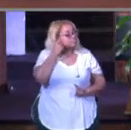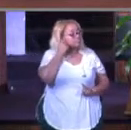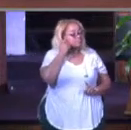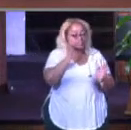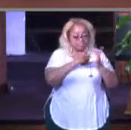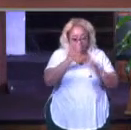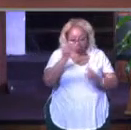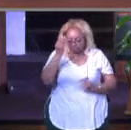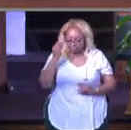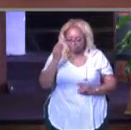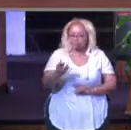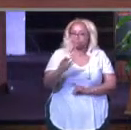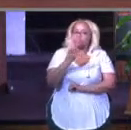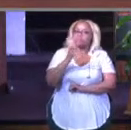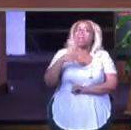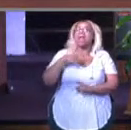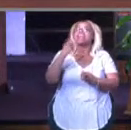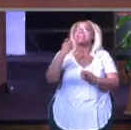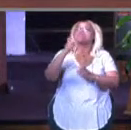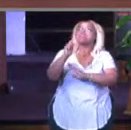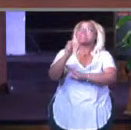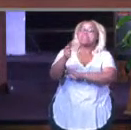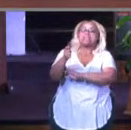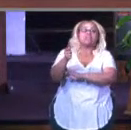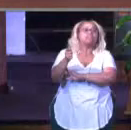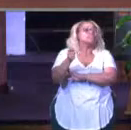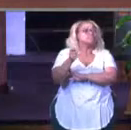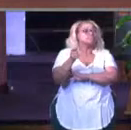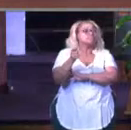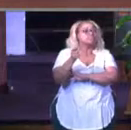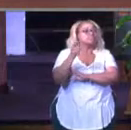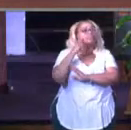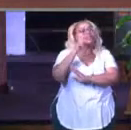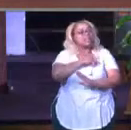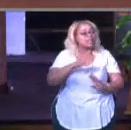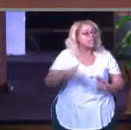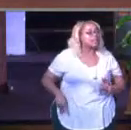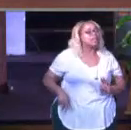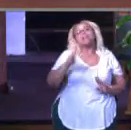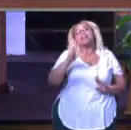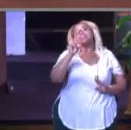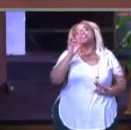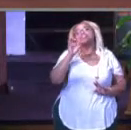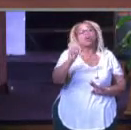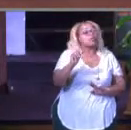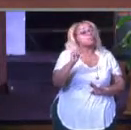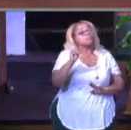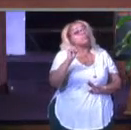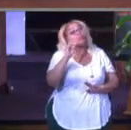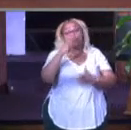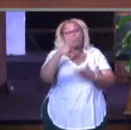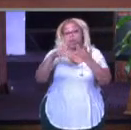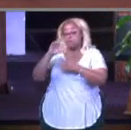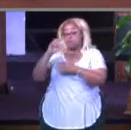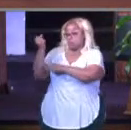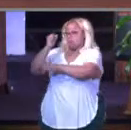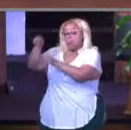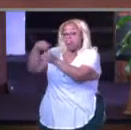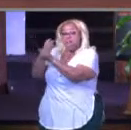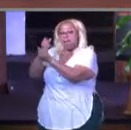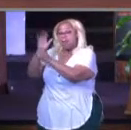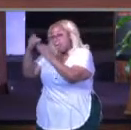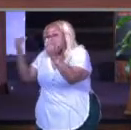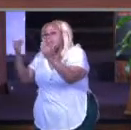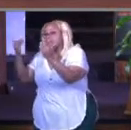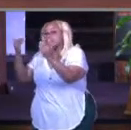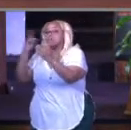Then Jesus tells Peter, I give you the keys of the kingdom of heaven. Whatever you bind on earth is bound in heaven. Whatever